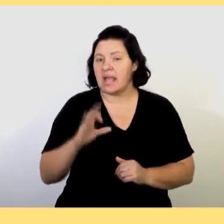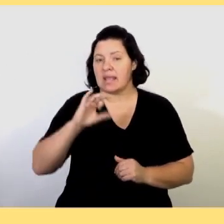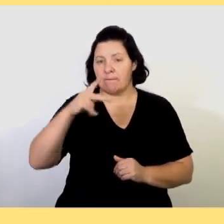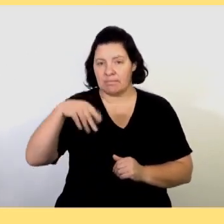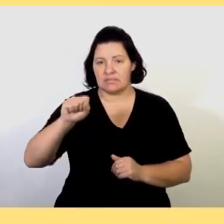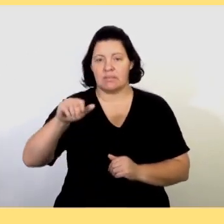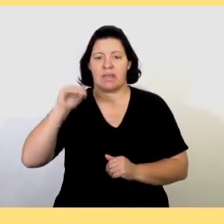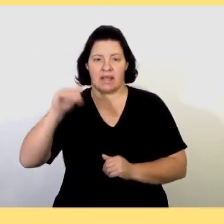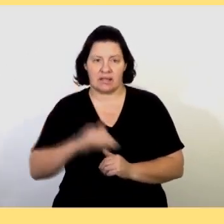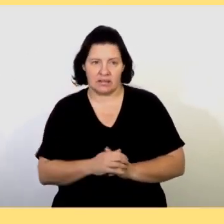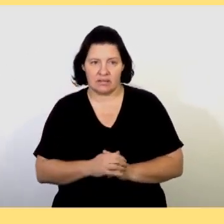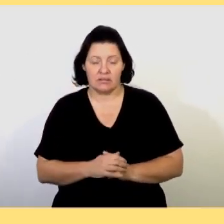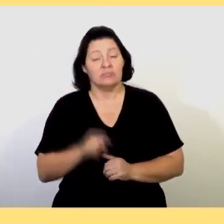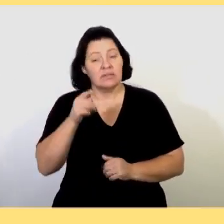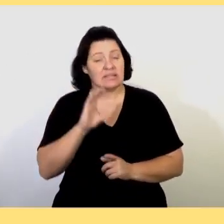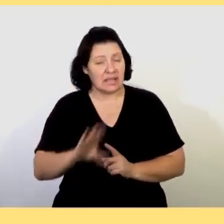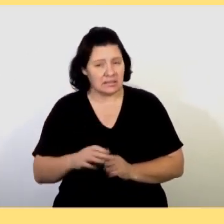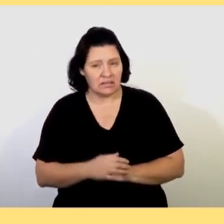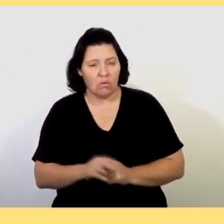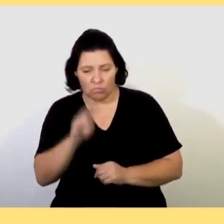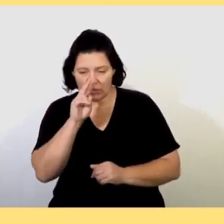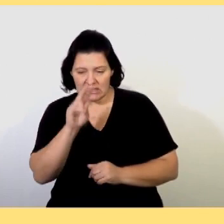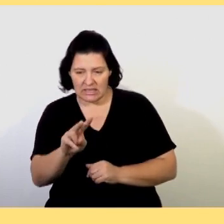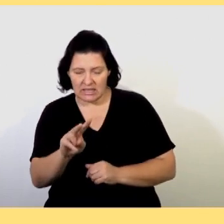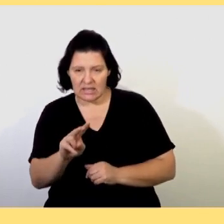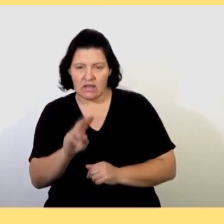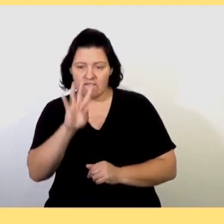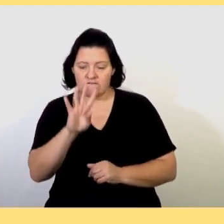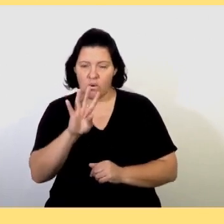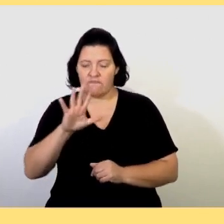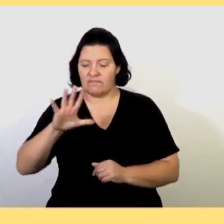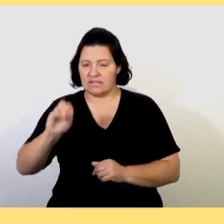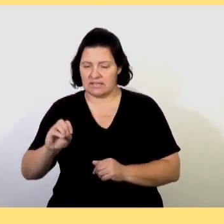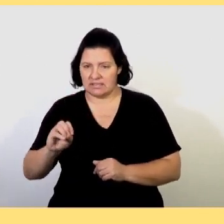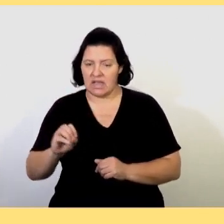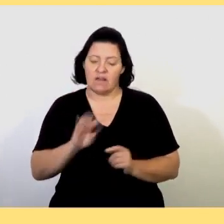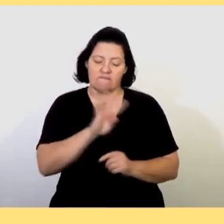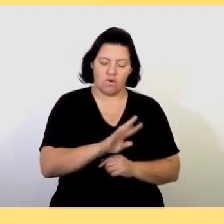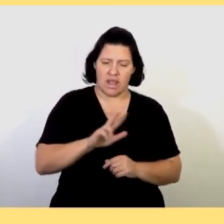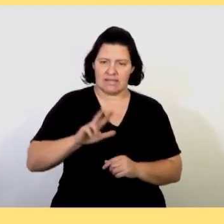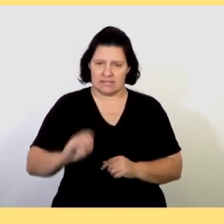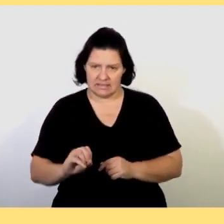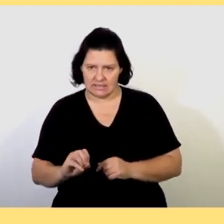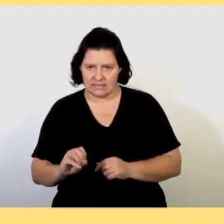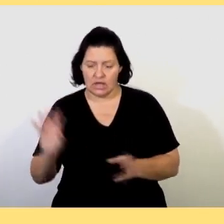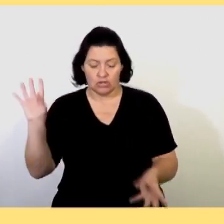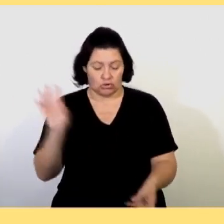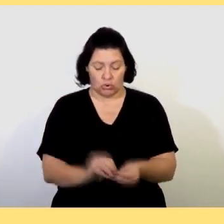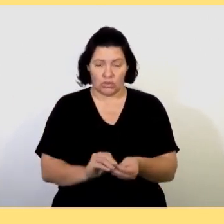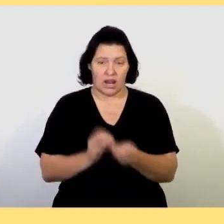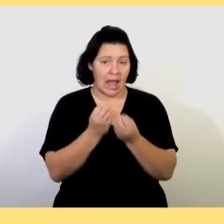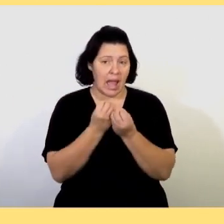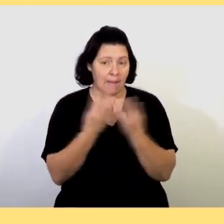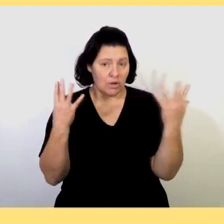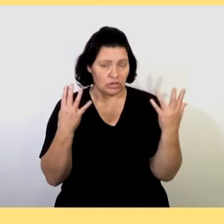paying Cabs Bank. In this case, you can see that there is $450 and $480. So the